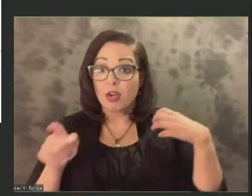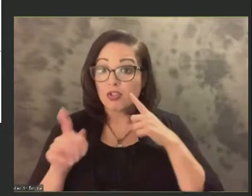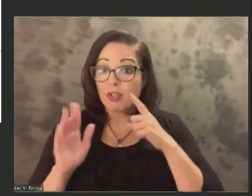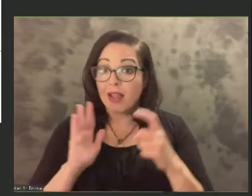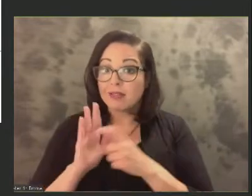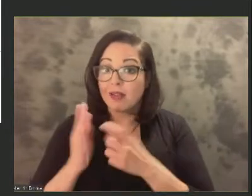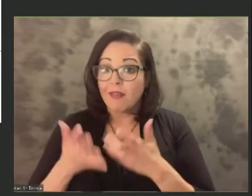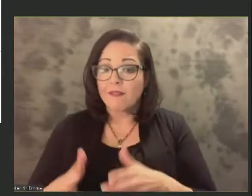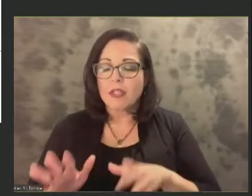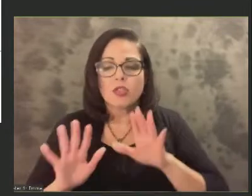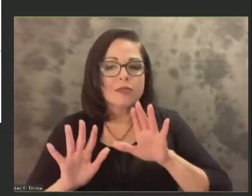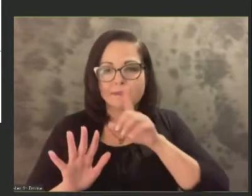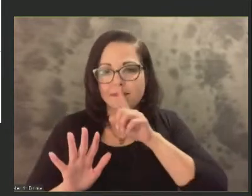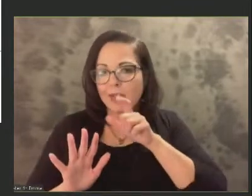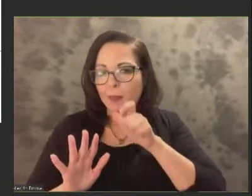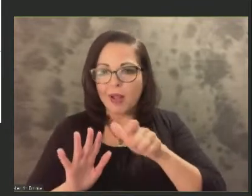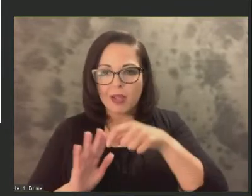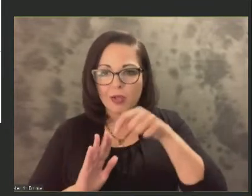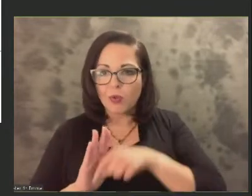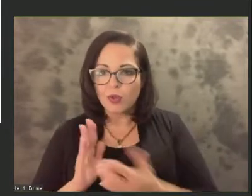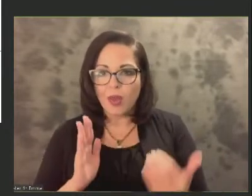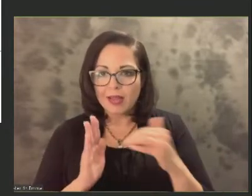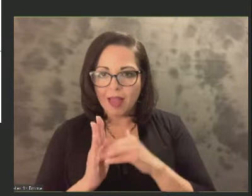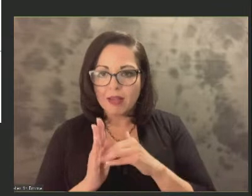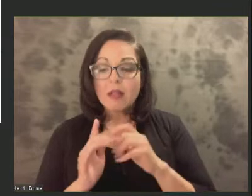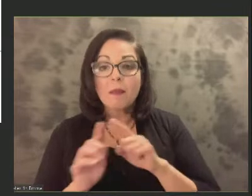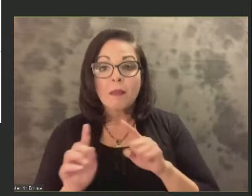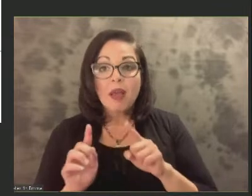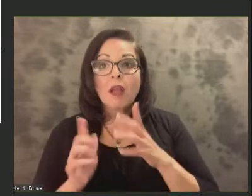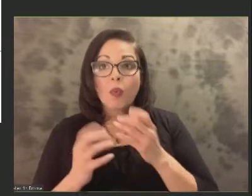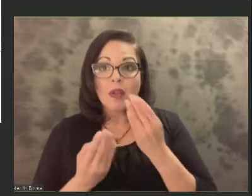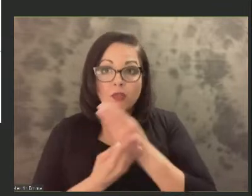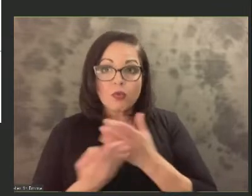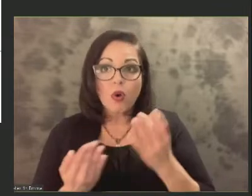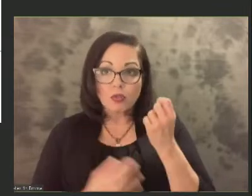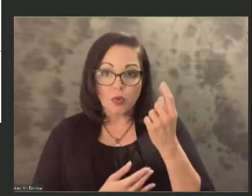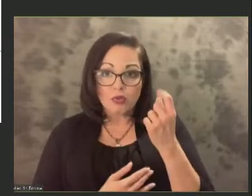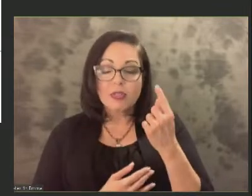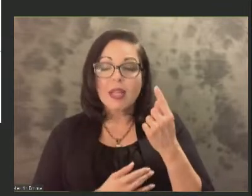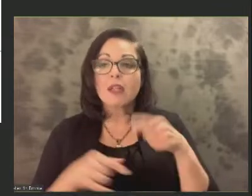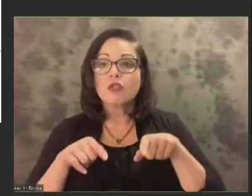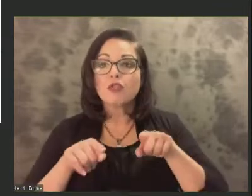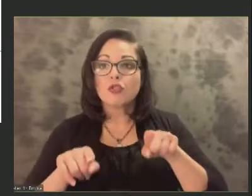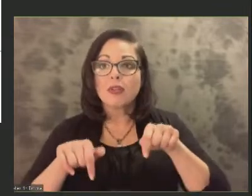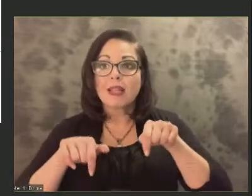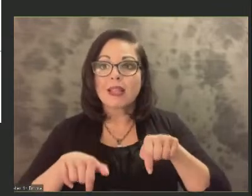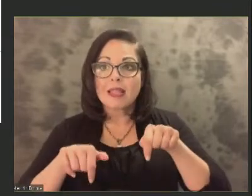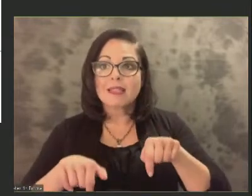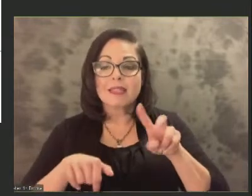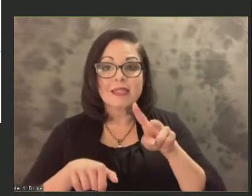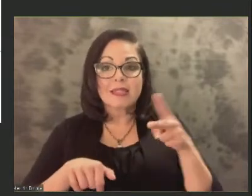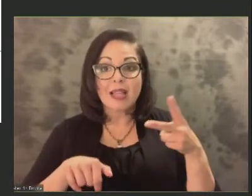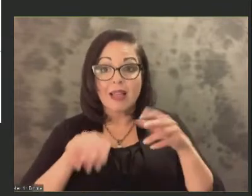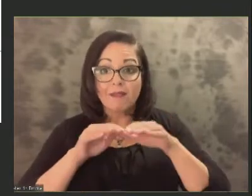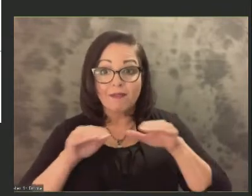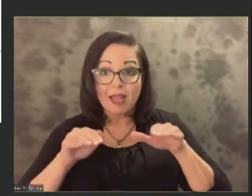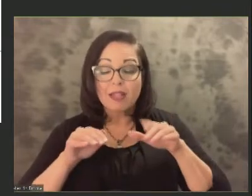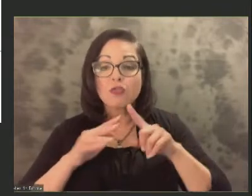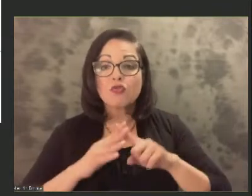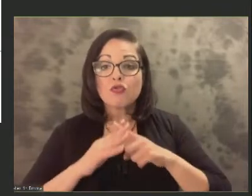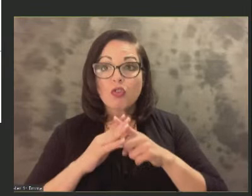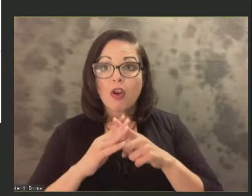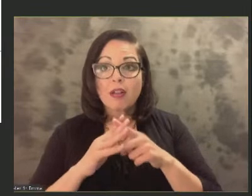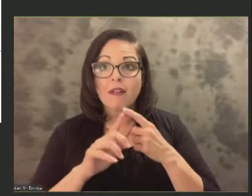go through them again. But I wanted the viewers to understand that during this second phase, which started